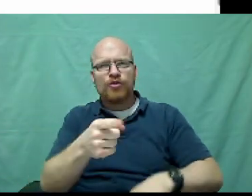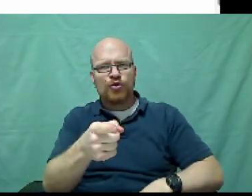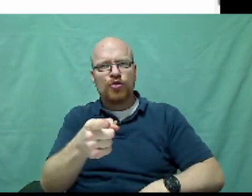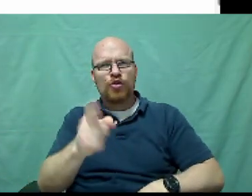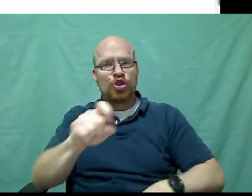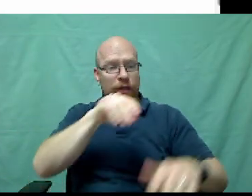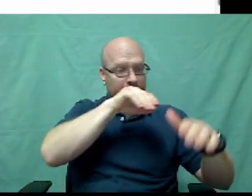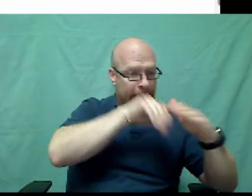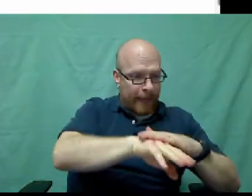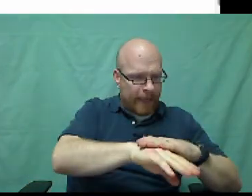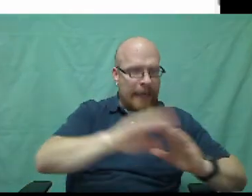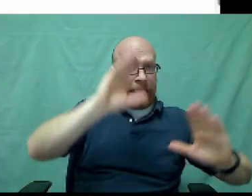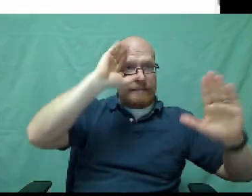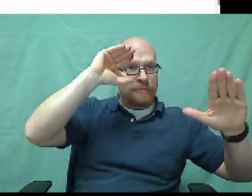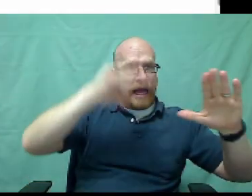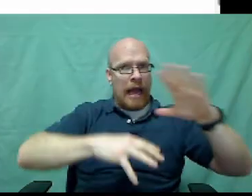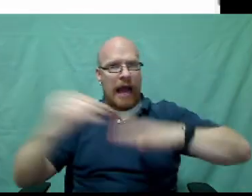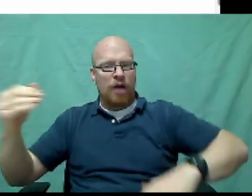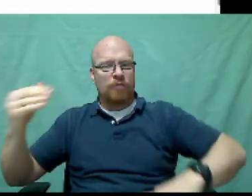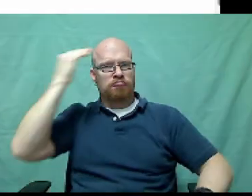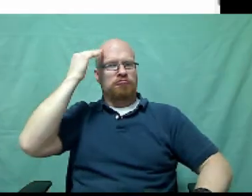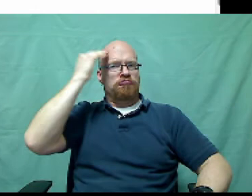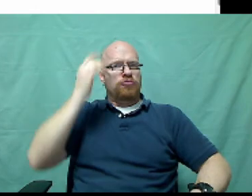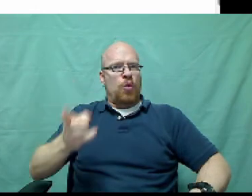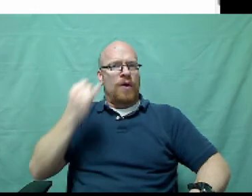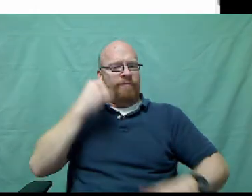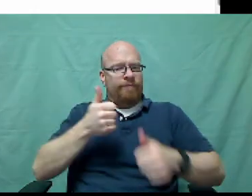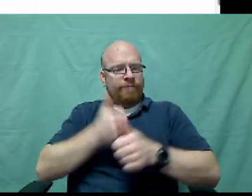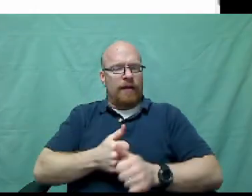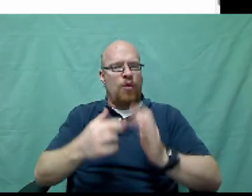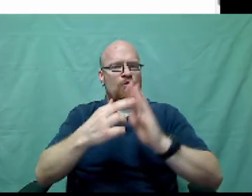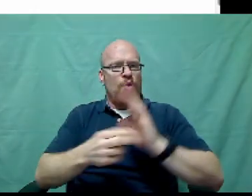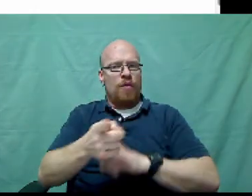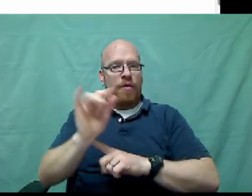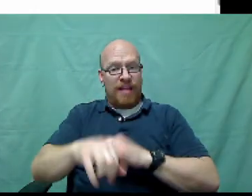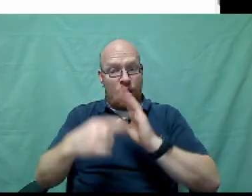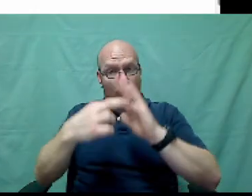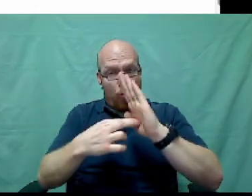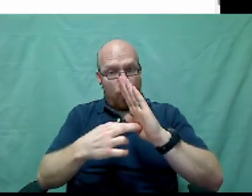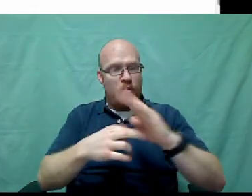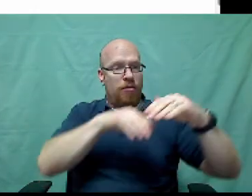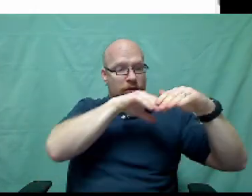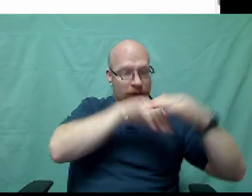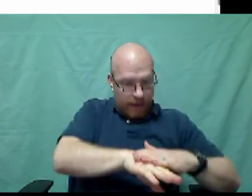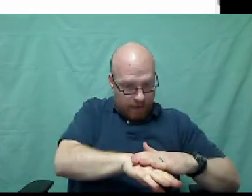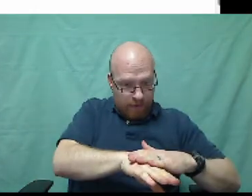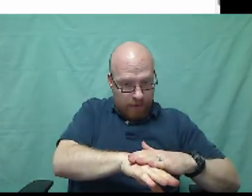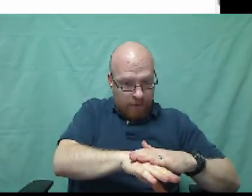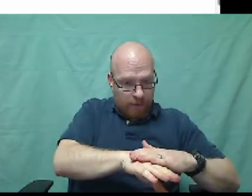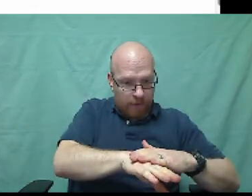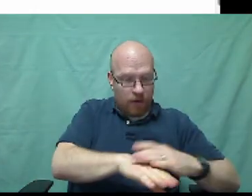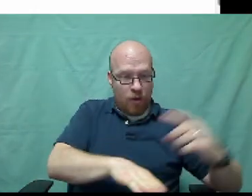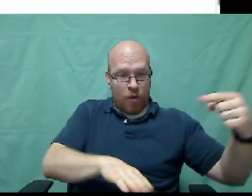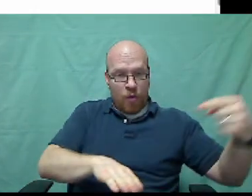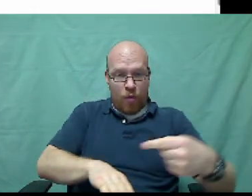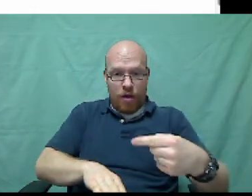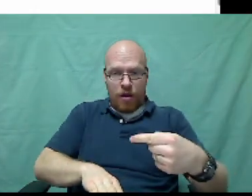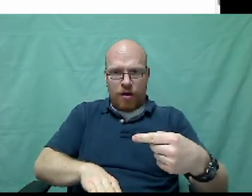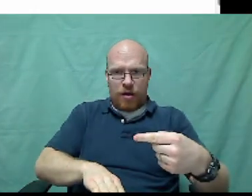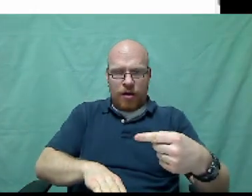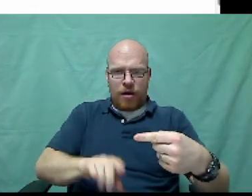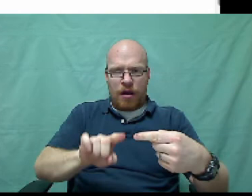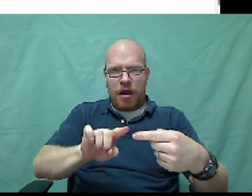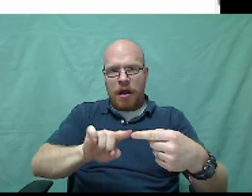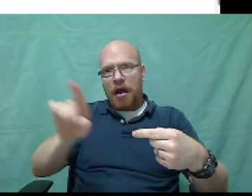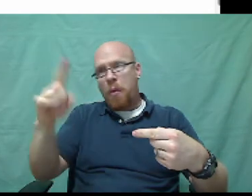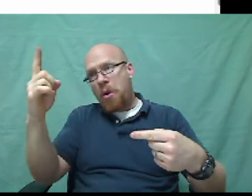We need a specific output for an input. We should have expected value. So once you put something in,